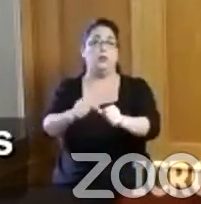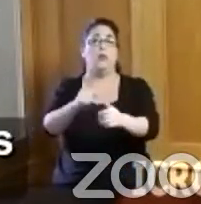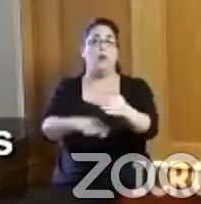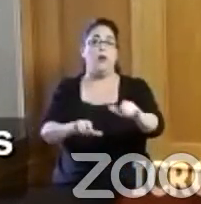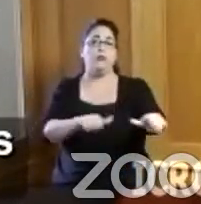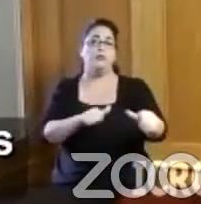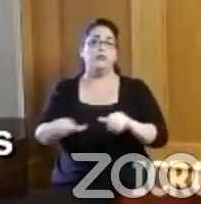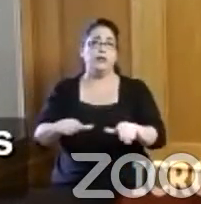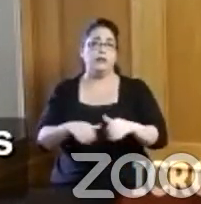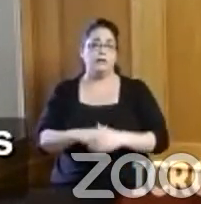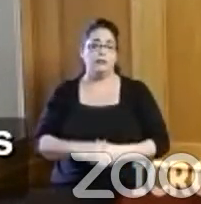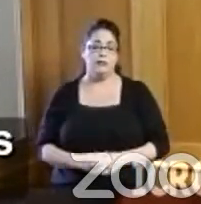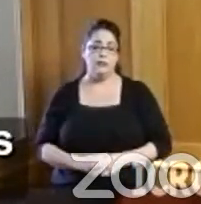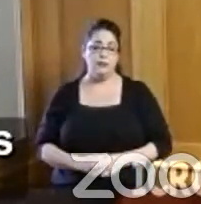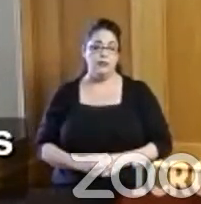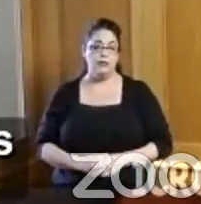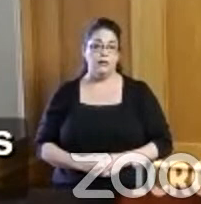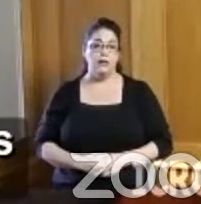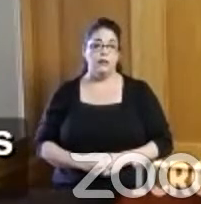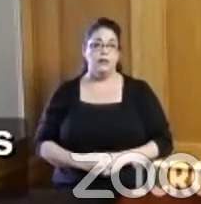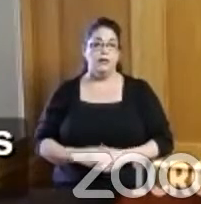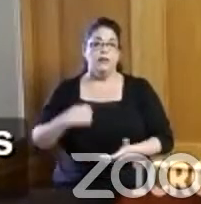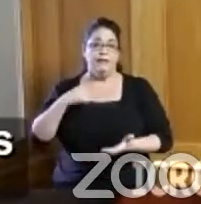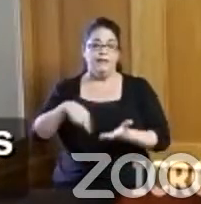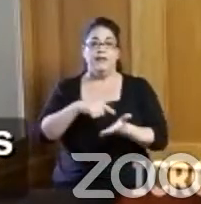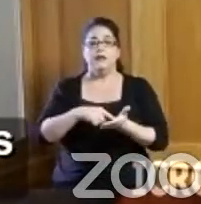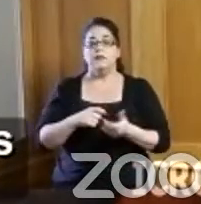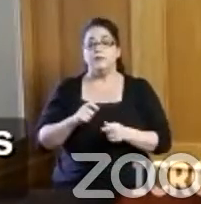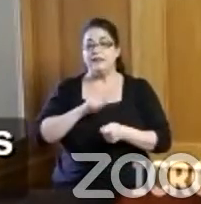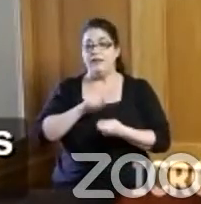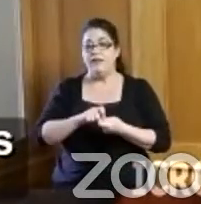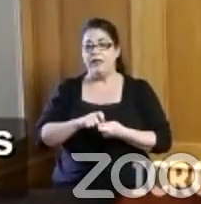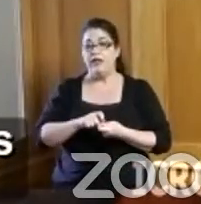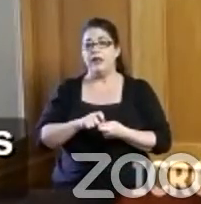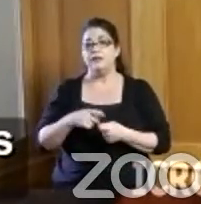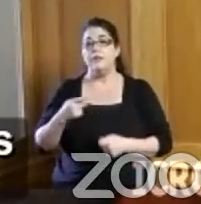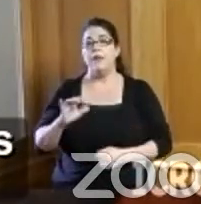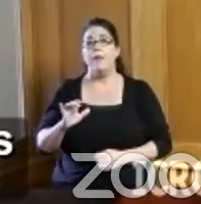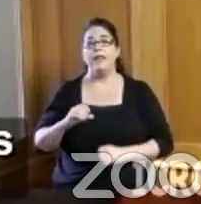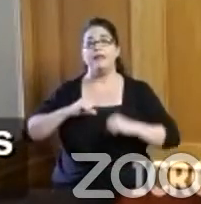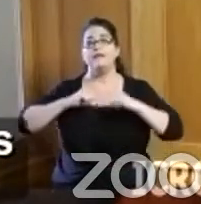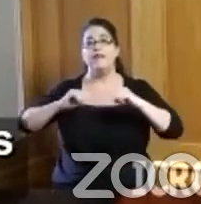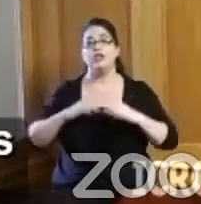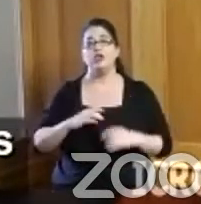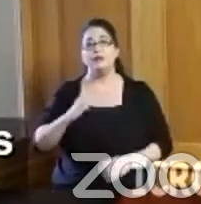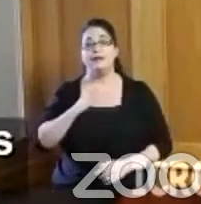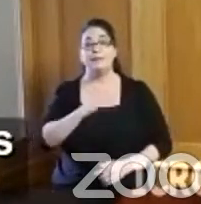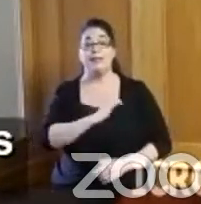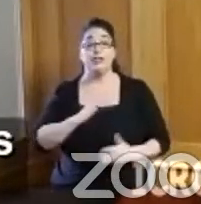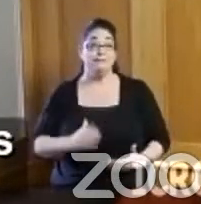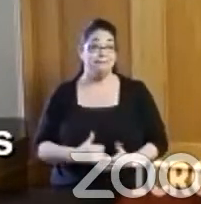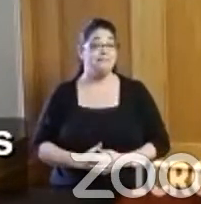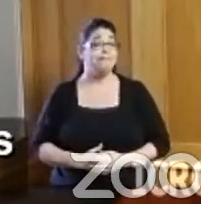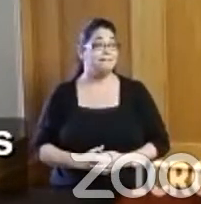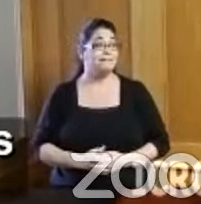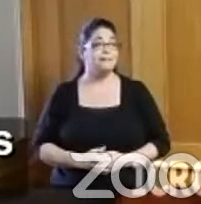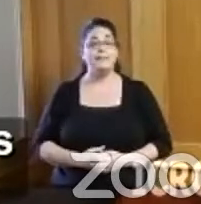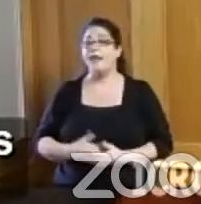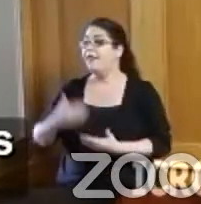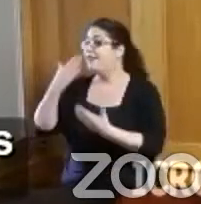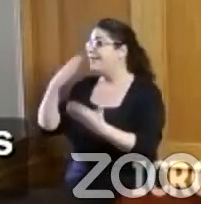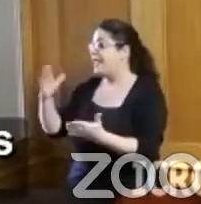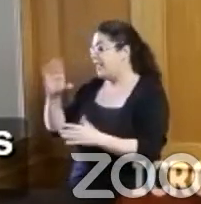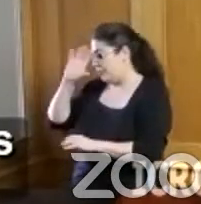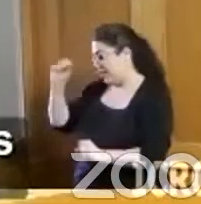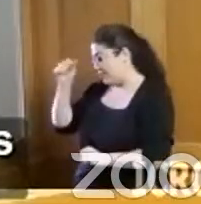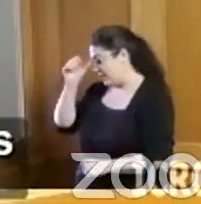trying to do in this specifically is a public defender's commission. So you can move forward. Thank you, Madam President. And this